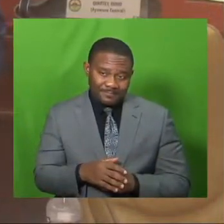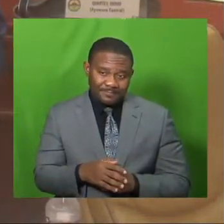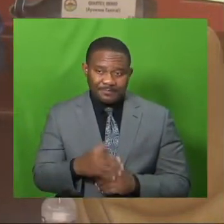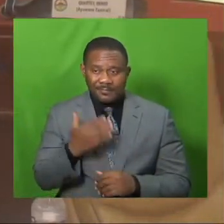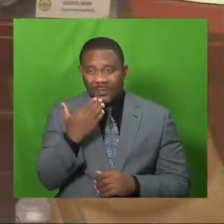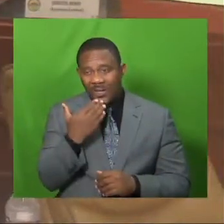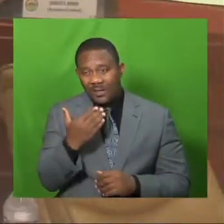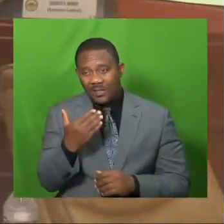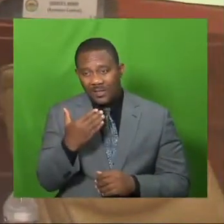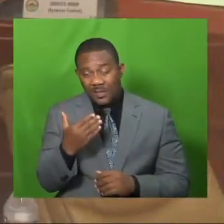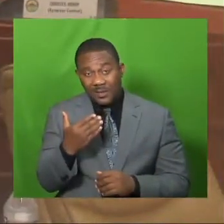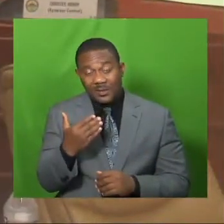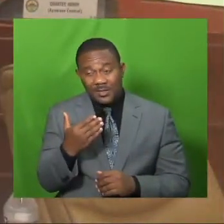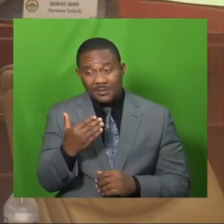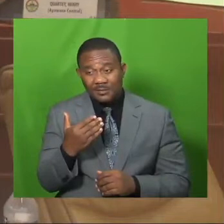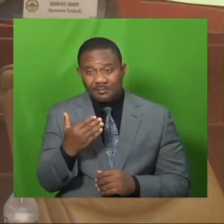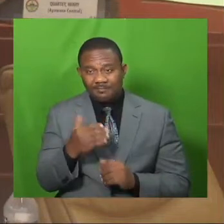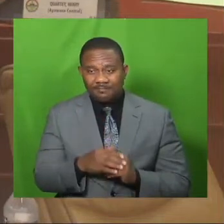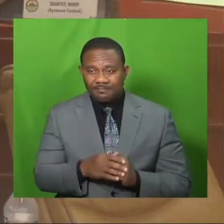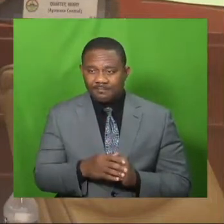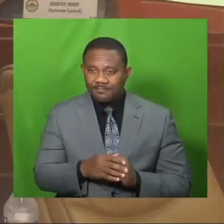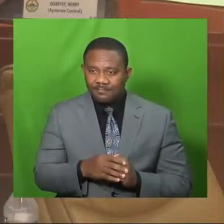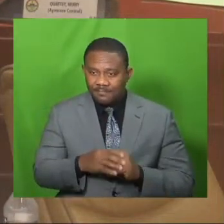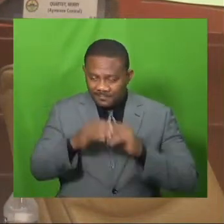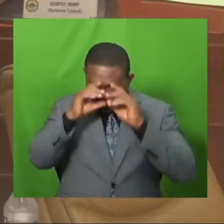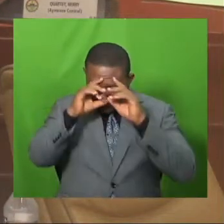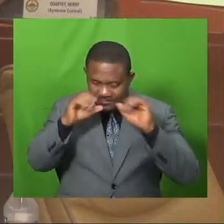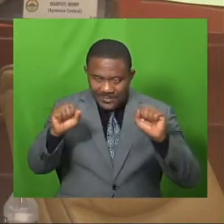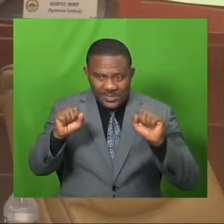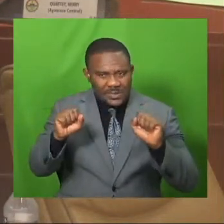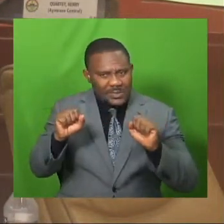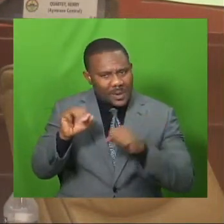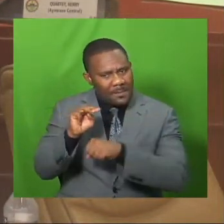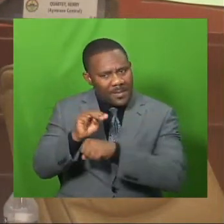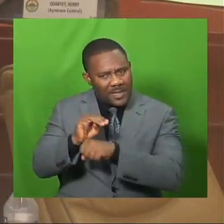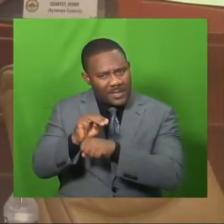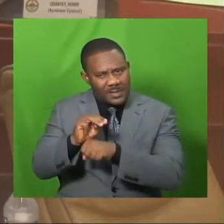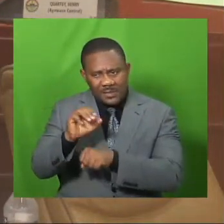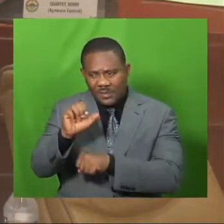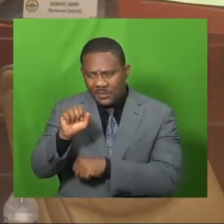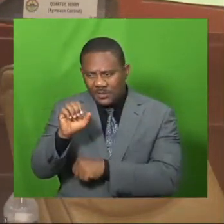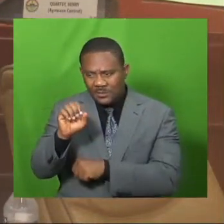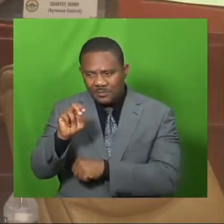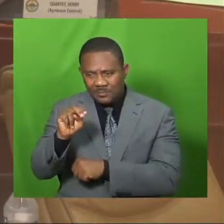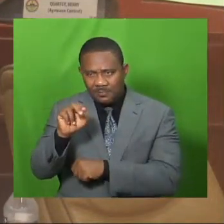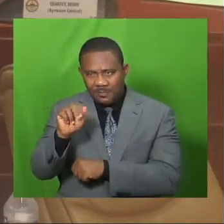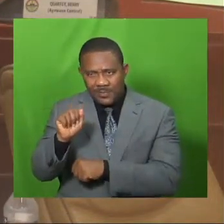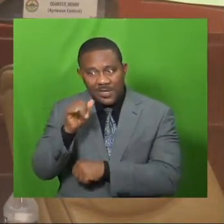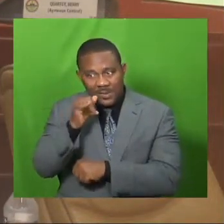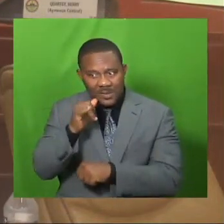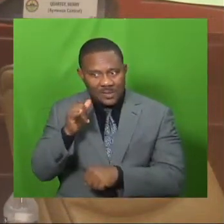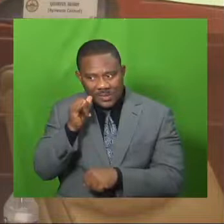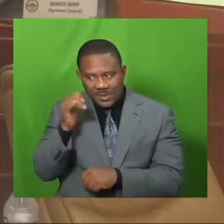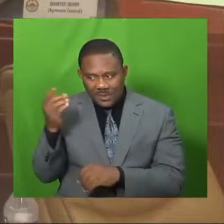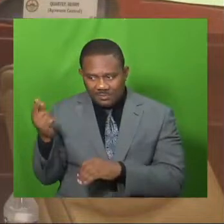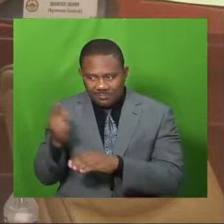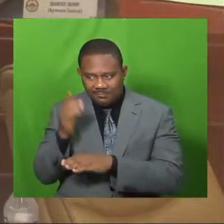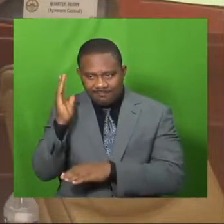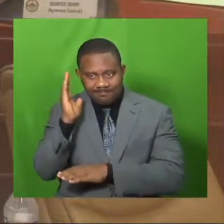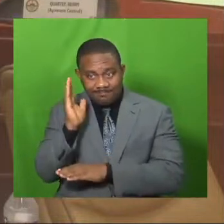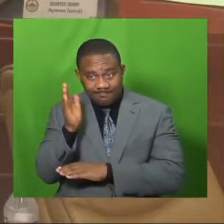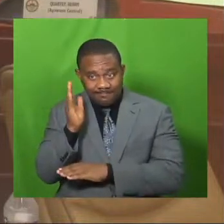Excellency the President for the message on the state of the nation which he delivered yesterday.